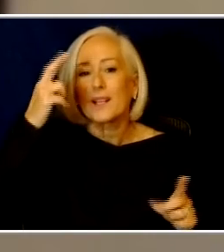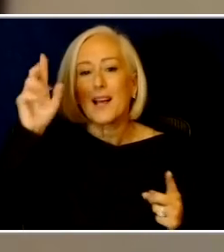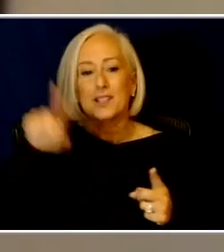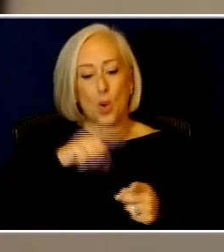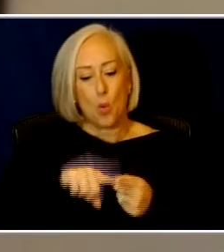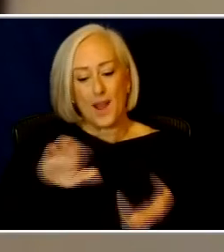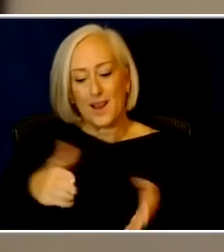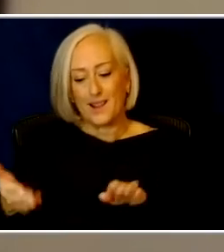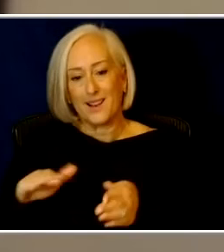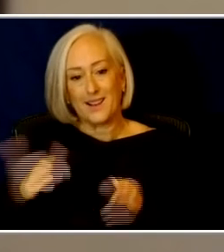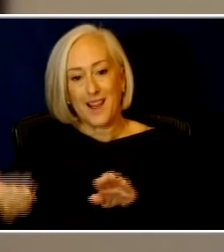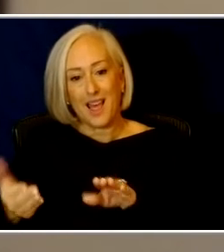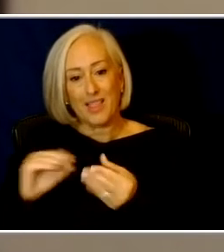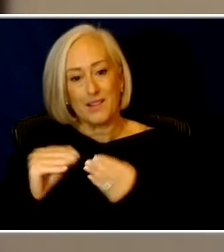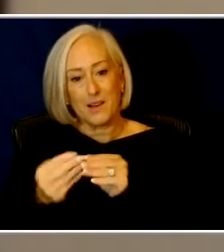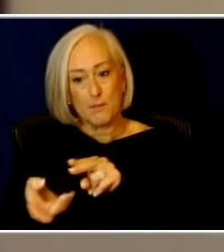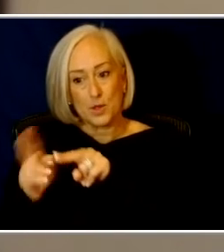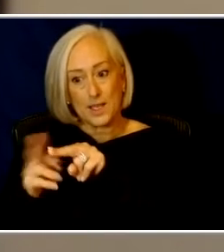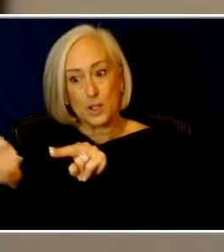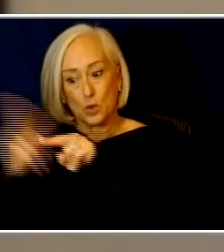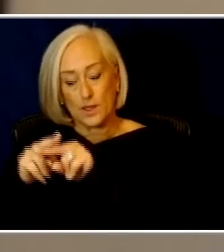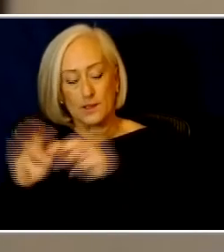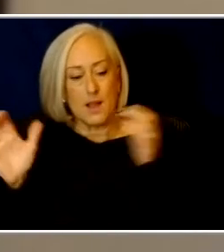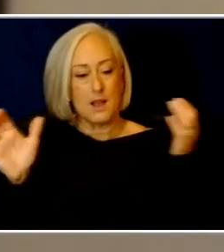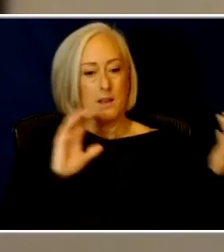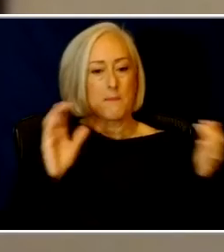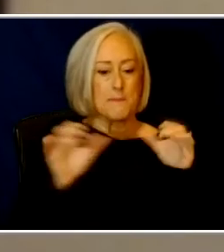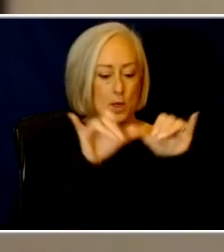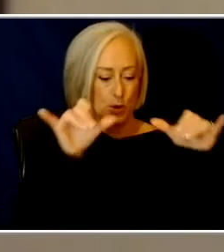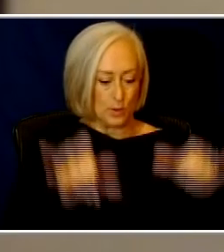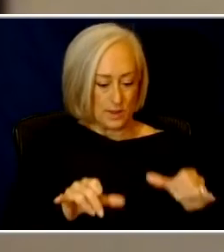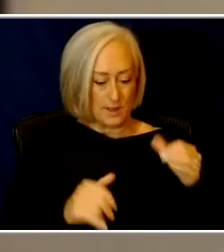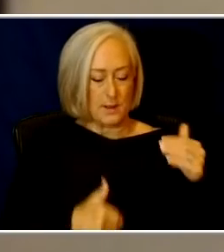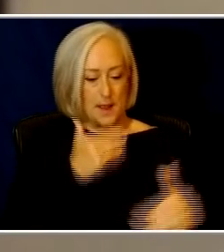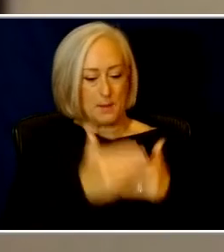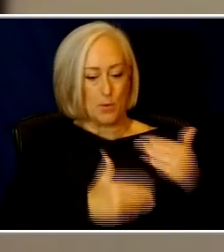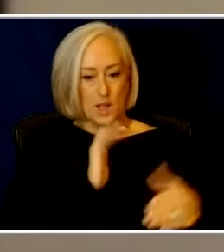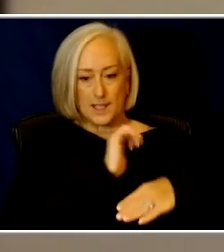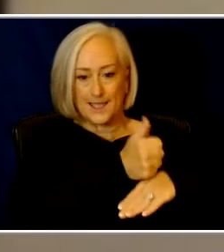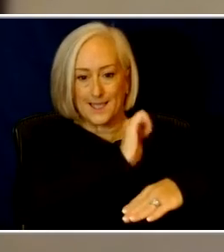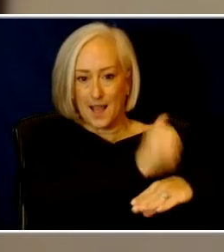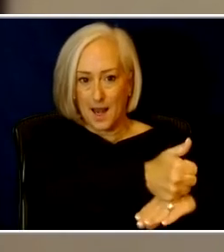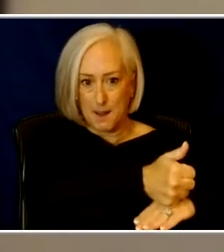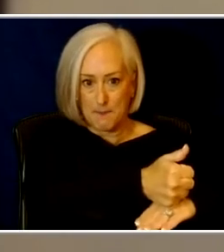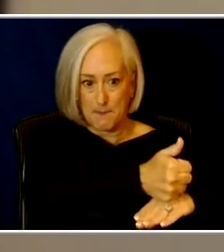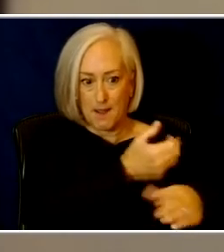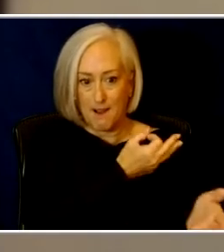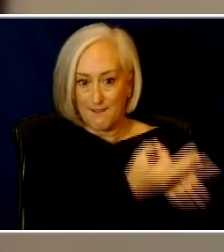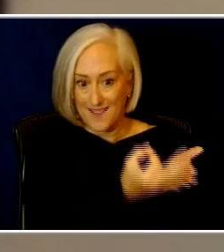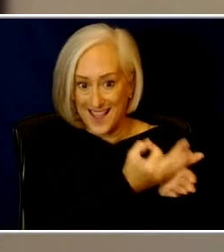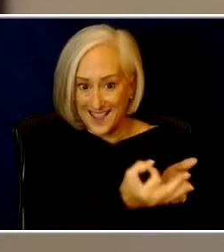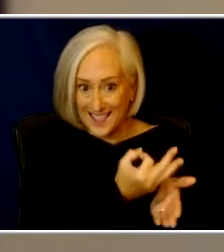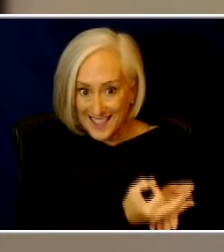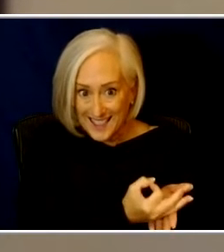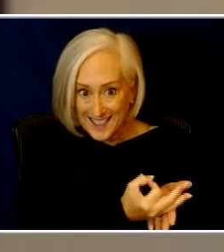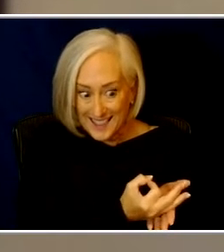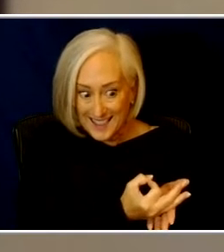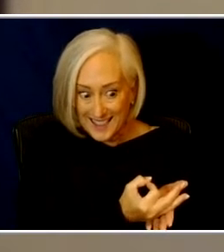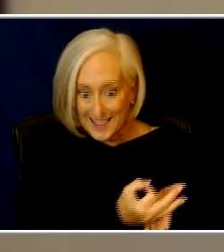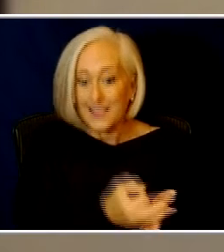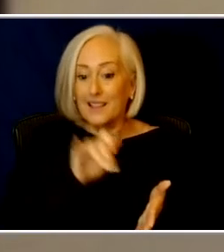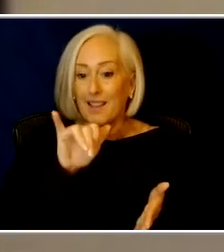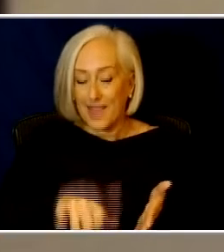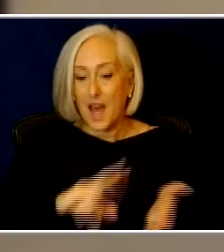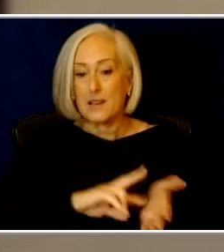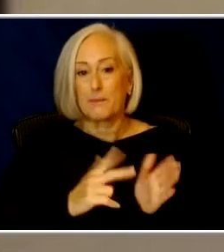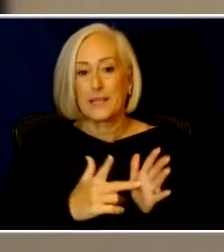rising in relationship to systems and processes that we have in place are failing, then that's a point of collapse. And we